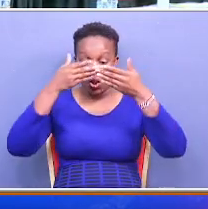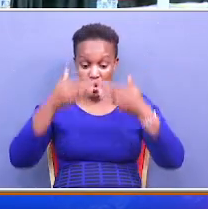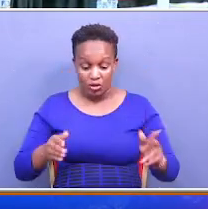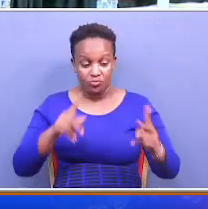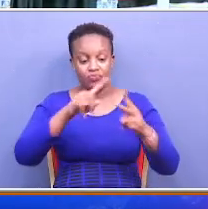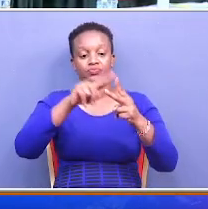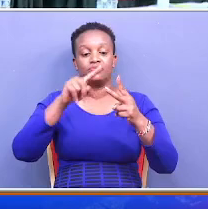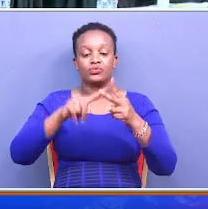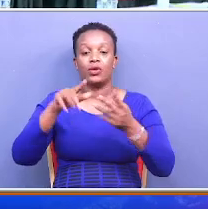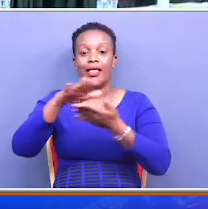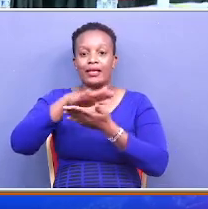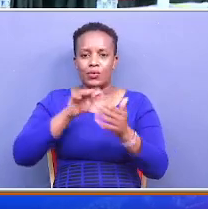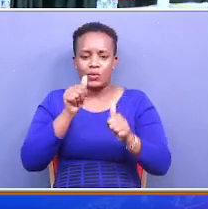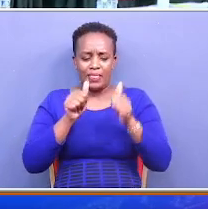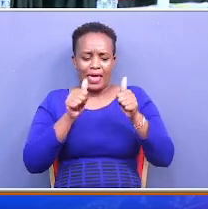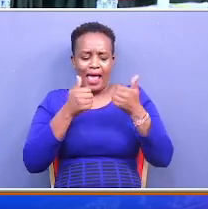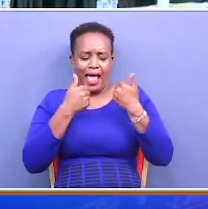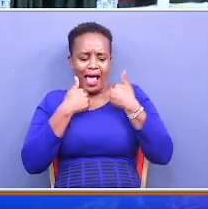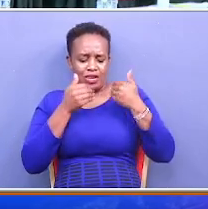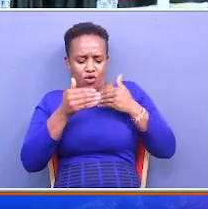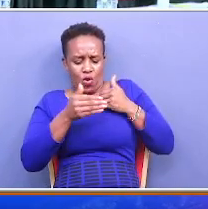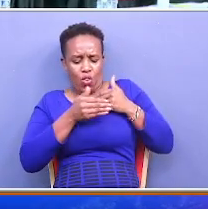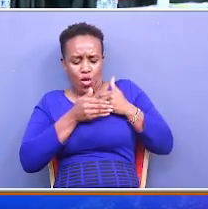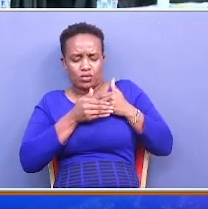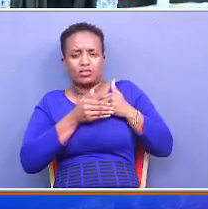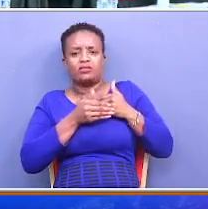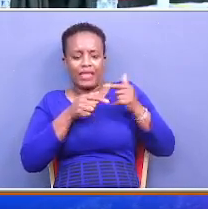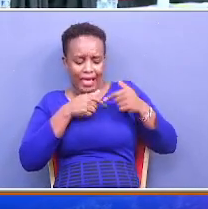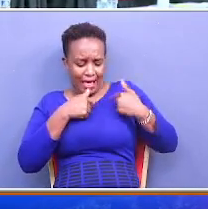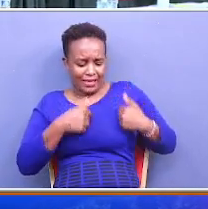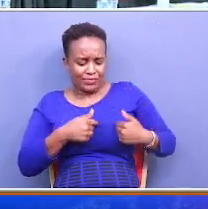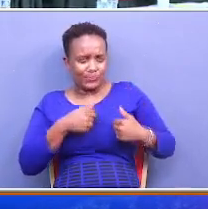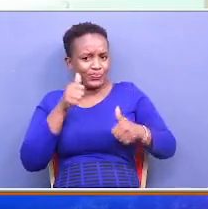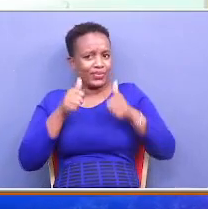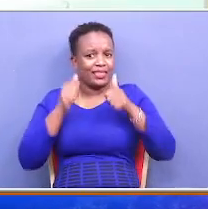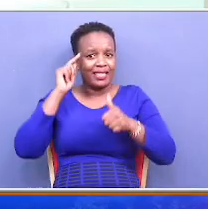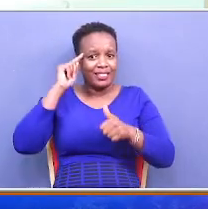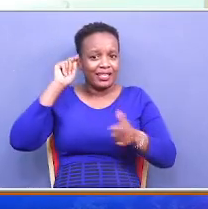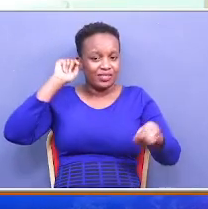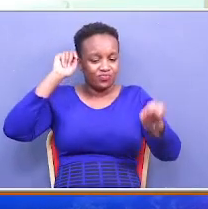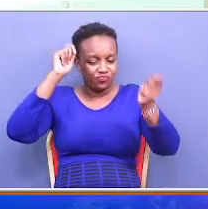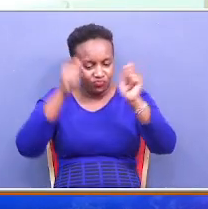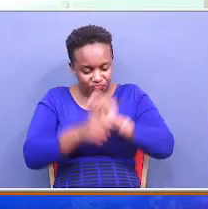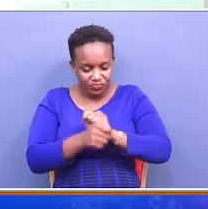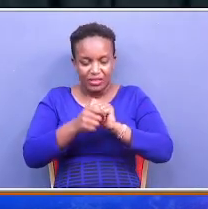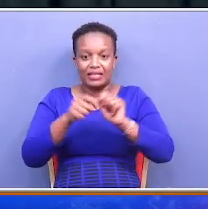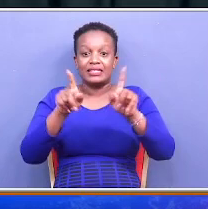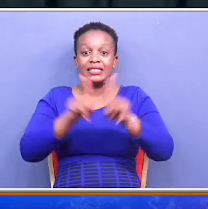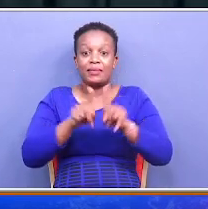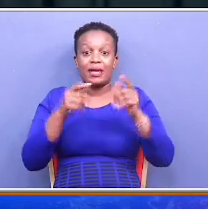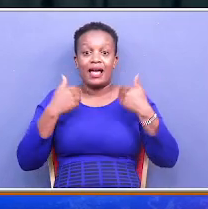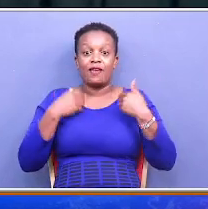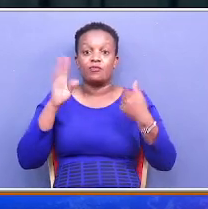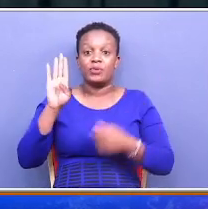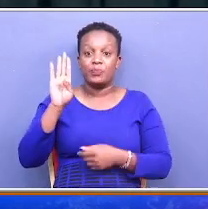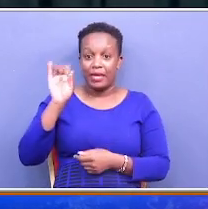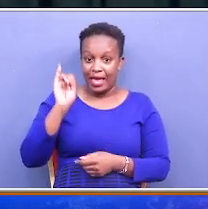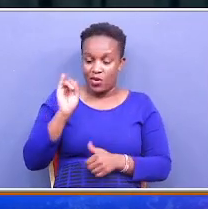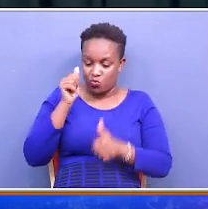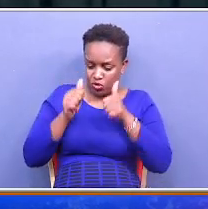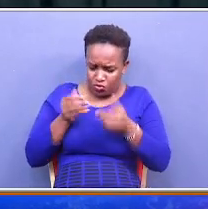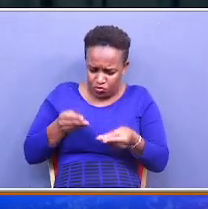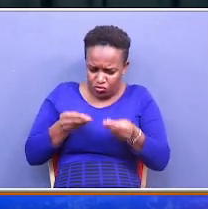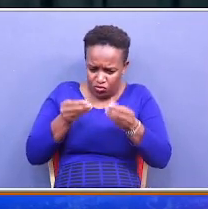held close to their hearts, which they thought would be overturned and probably salvage the BBI that was allegedly meant to cure